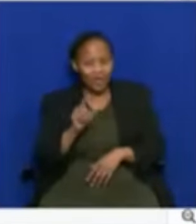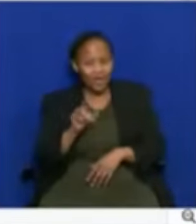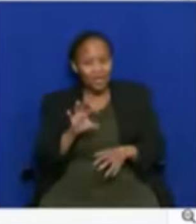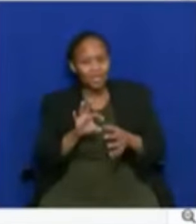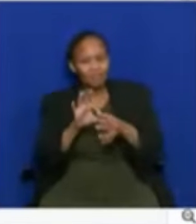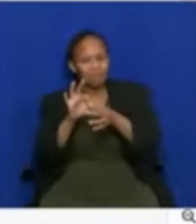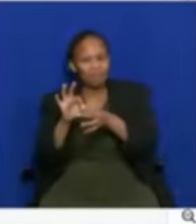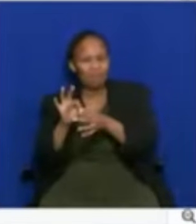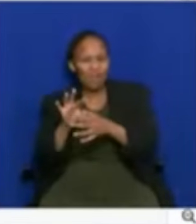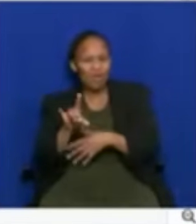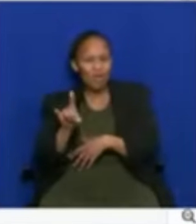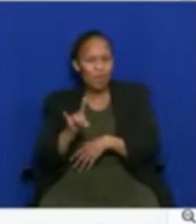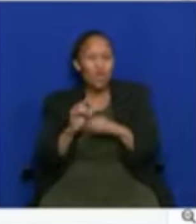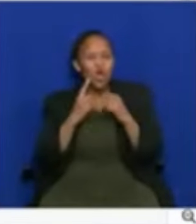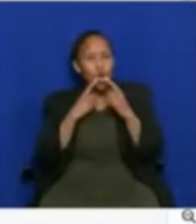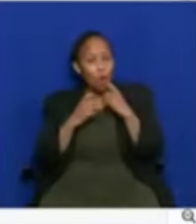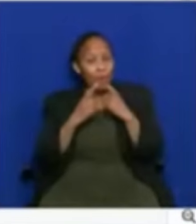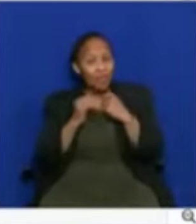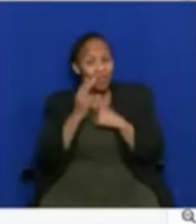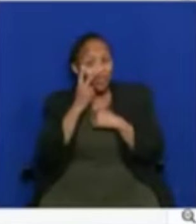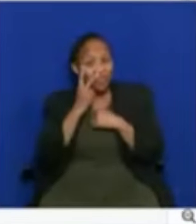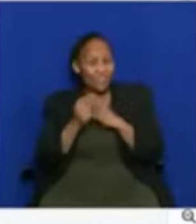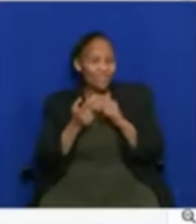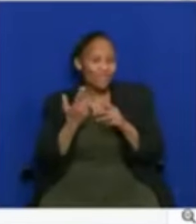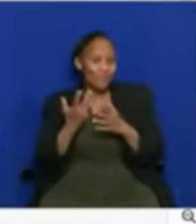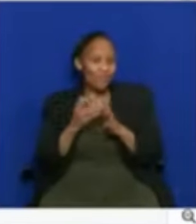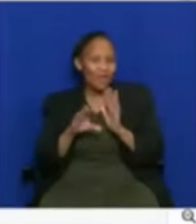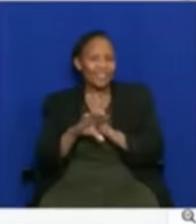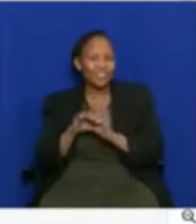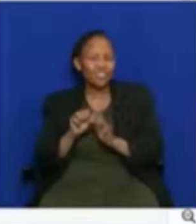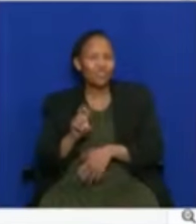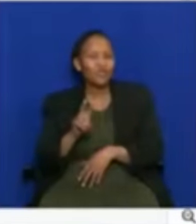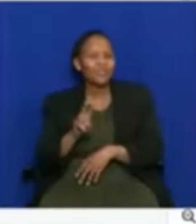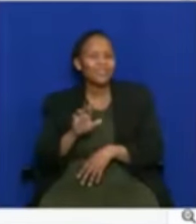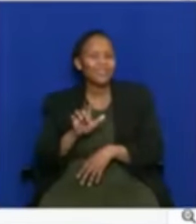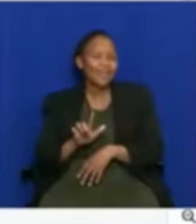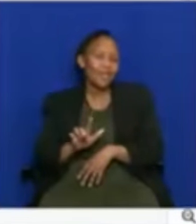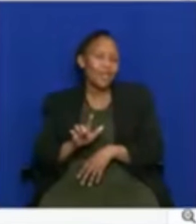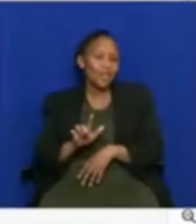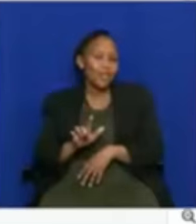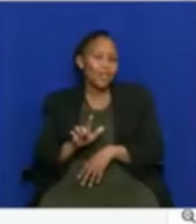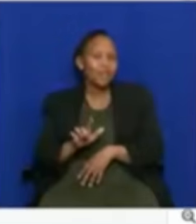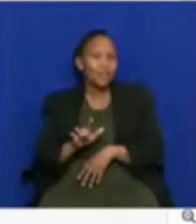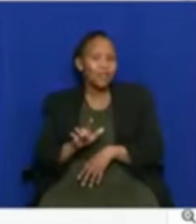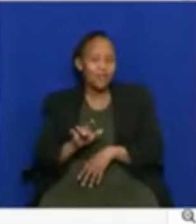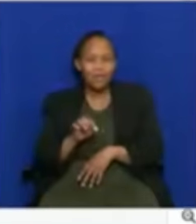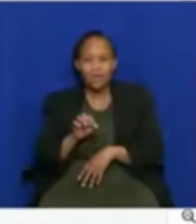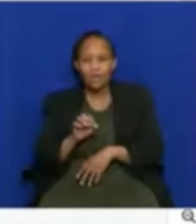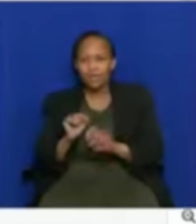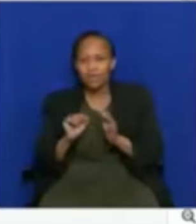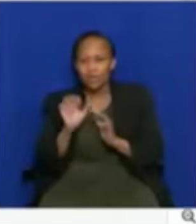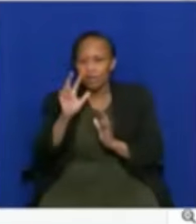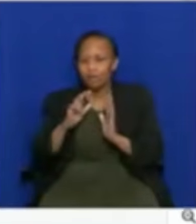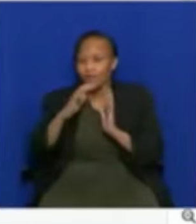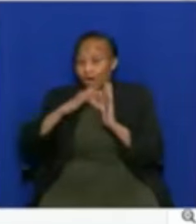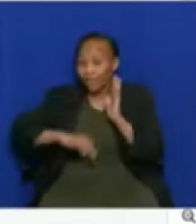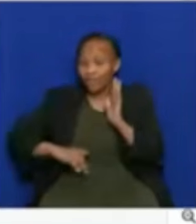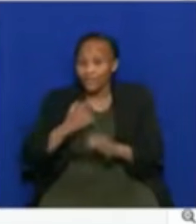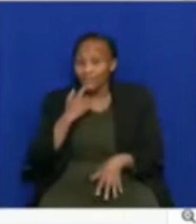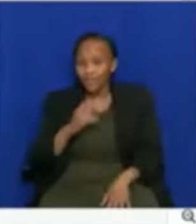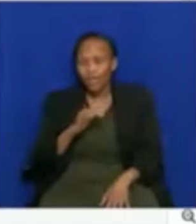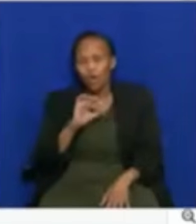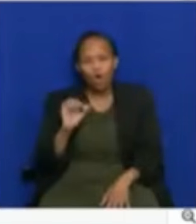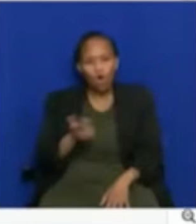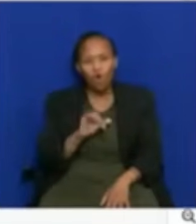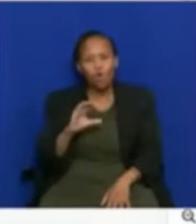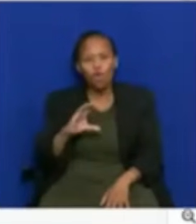the Section 27 affidavit that all the colonels, he says it is concerning to note that all the